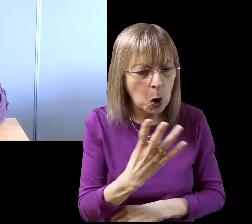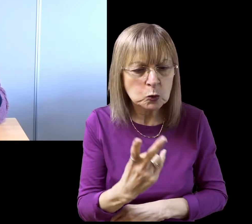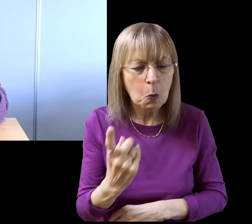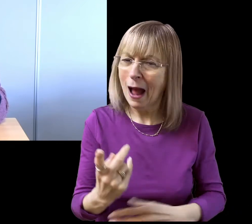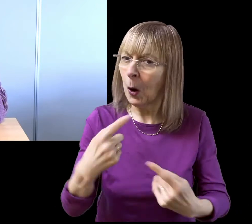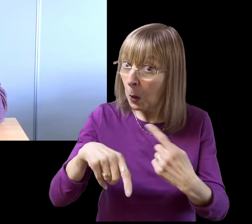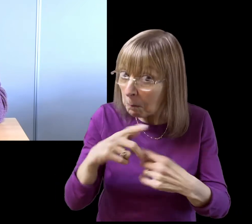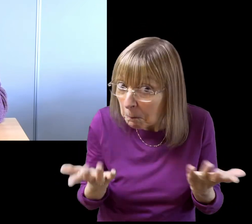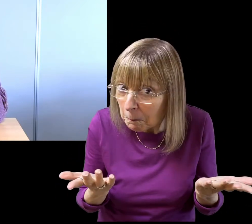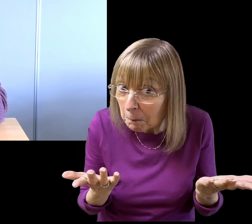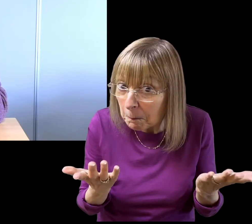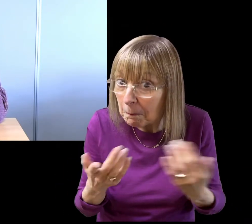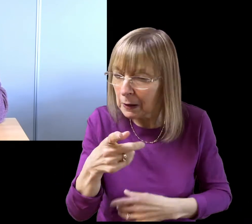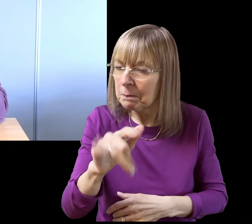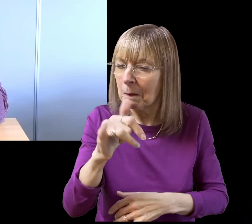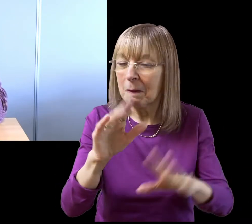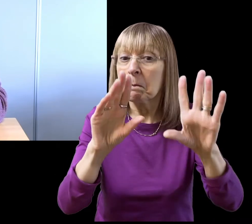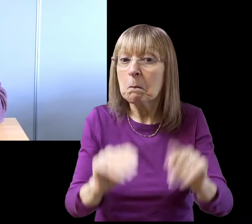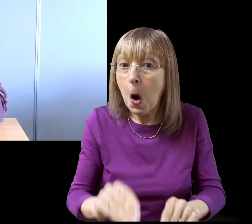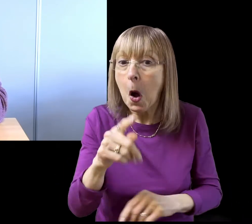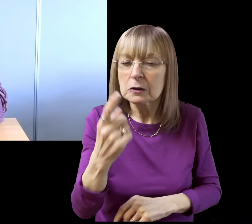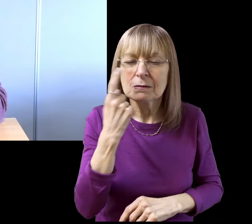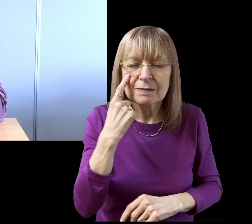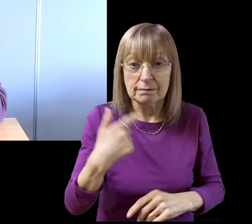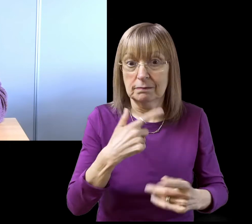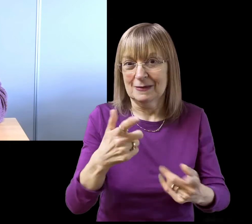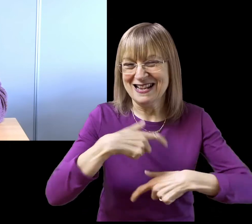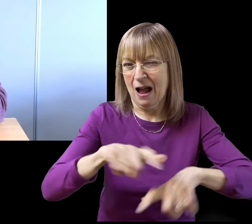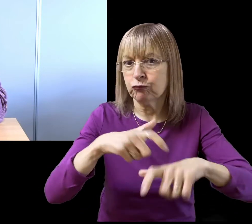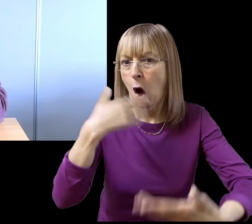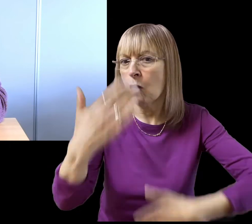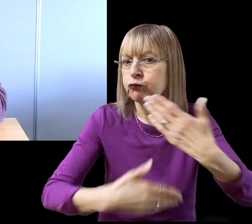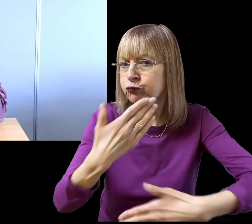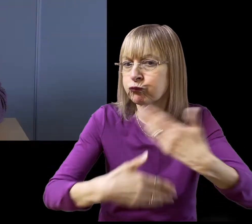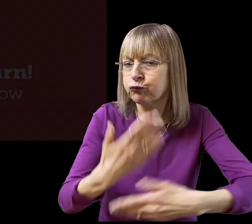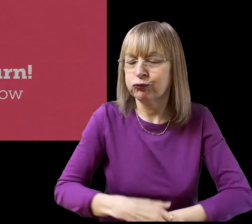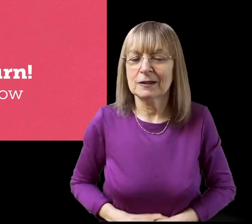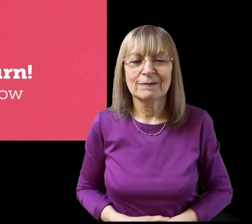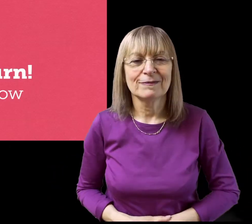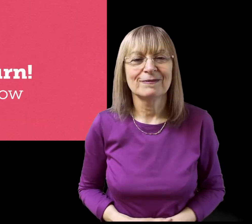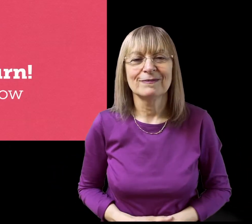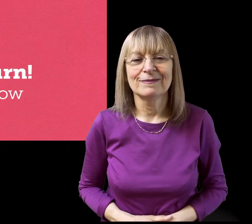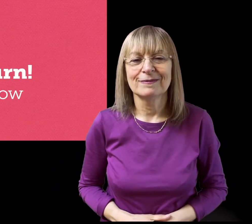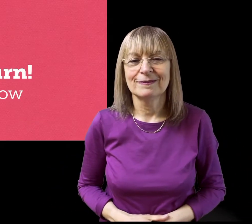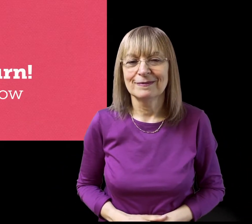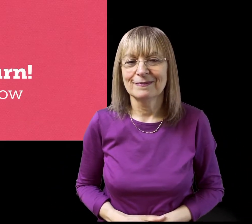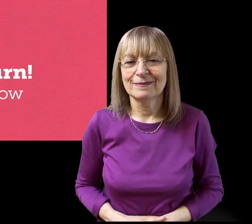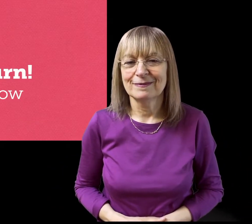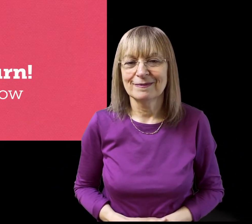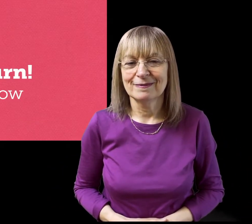4, 2, 1 loop? You might want to pause me before you go on any further.